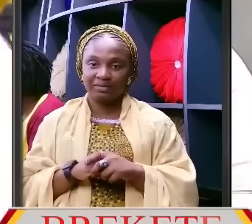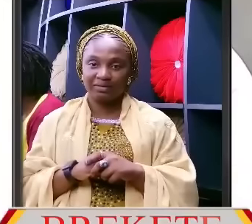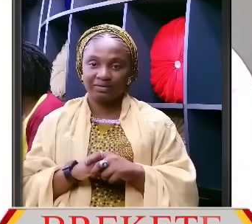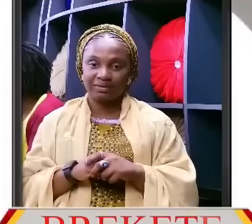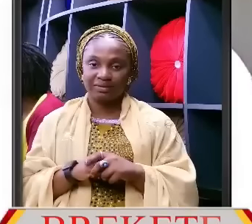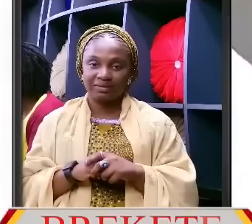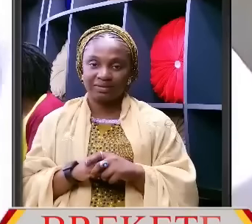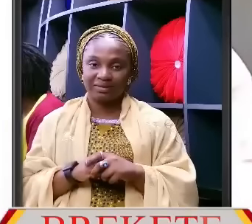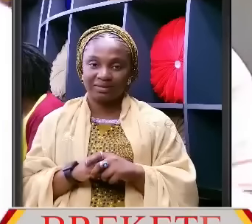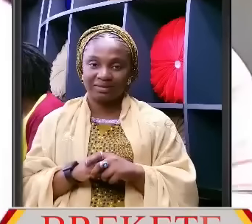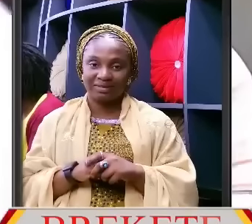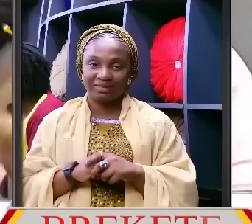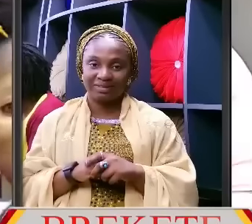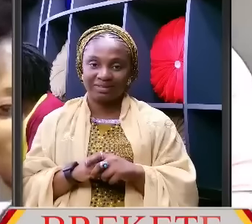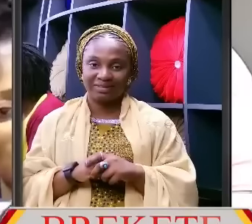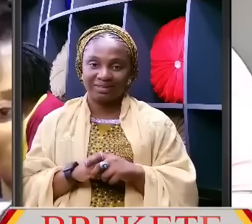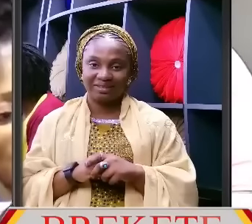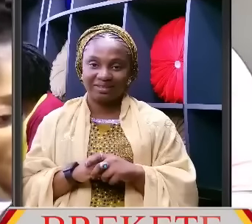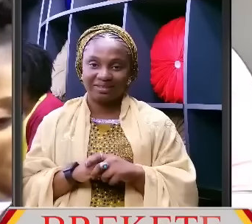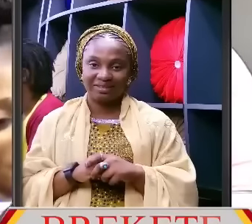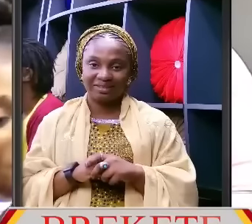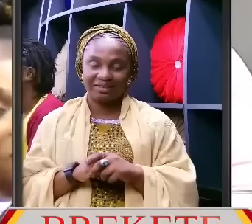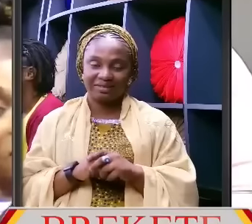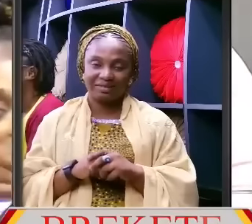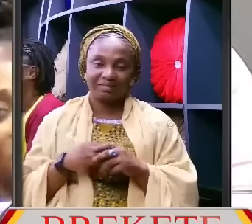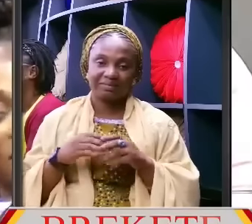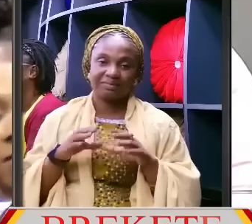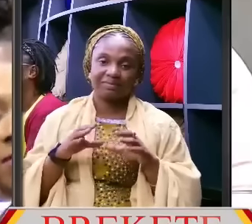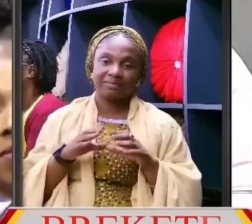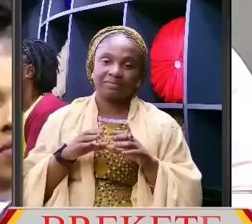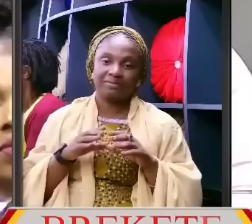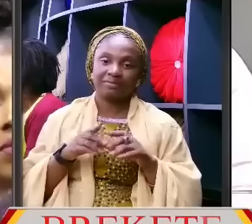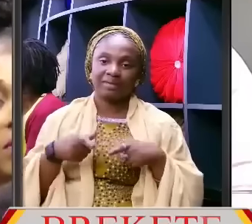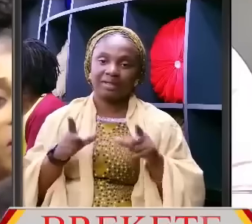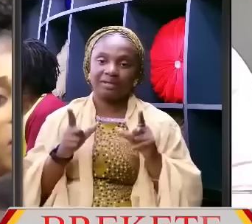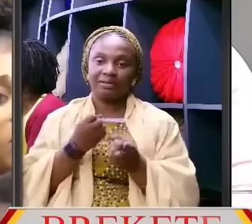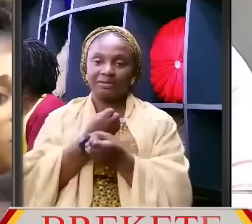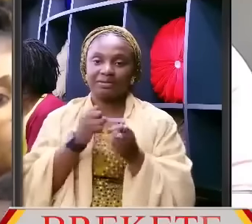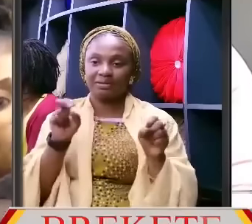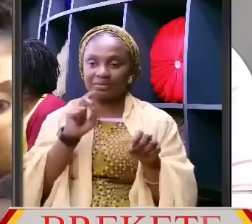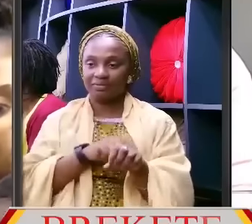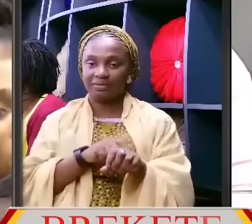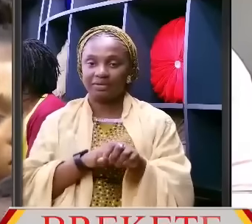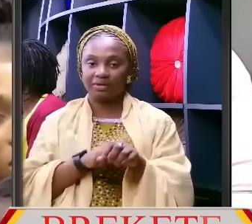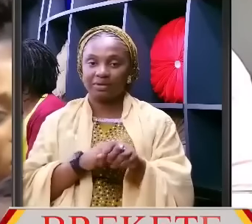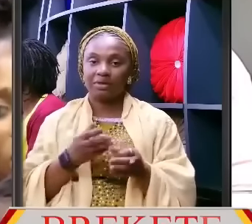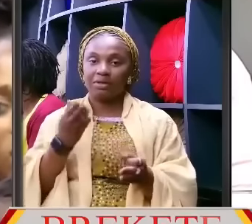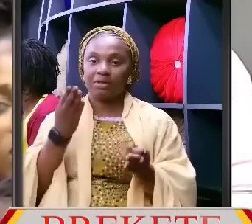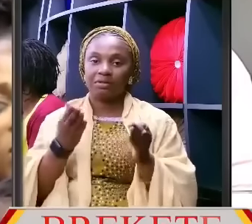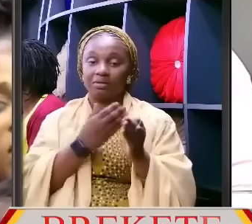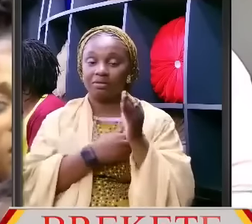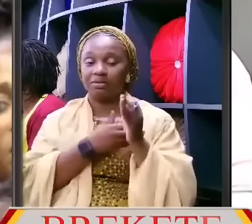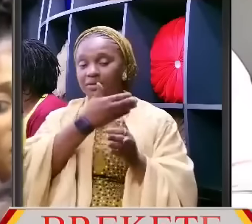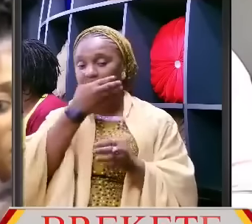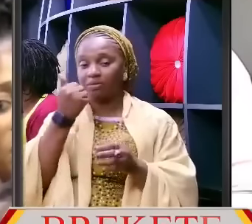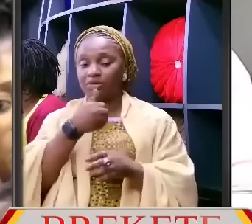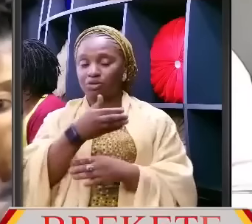No problem, sir. You will still give me more. If you have started now, you will give me more 5 minutes. Yeah, let's save time. May God bless all of us.